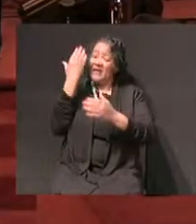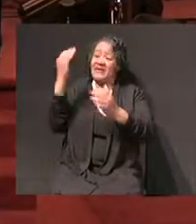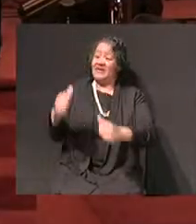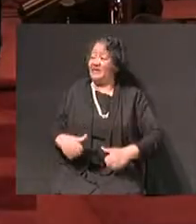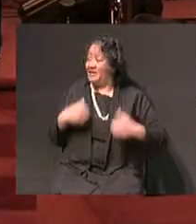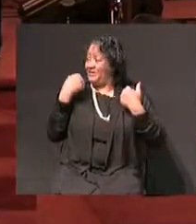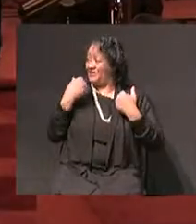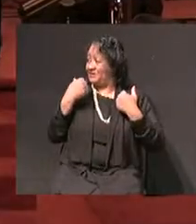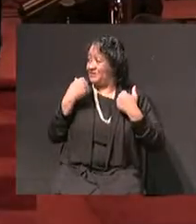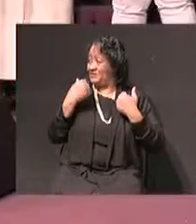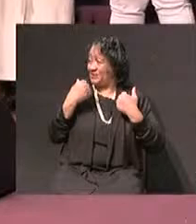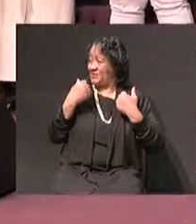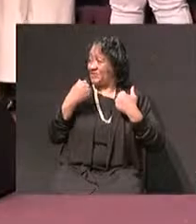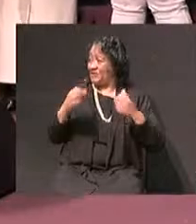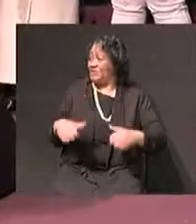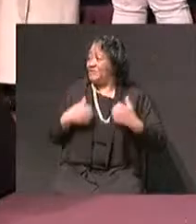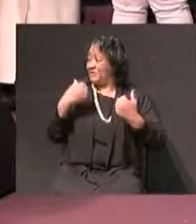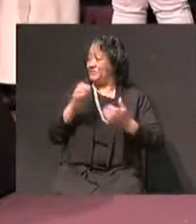lives.